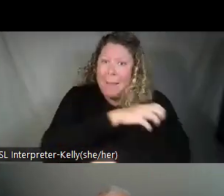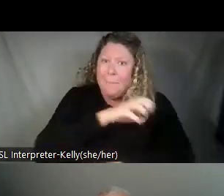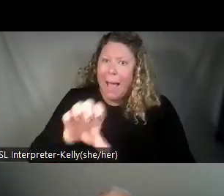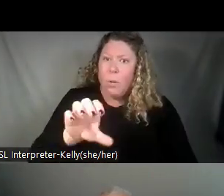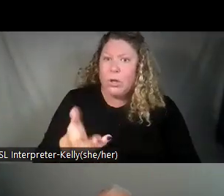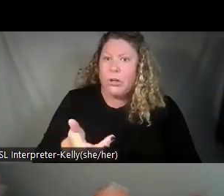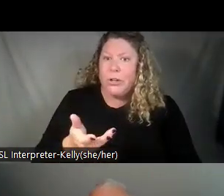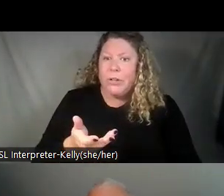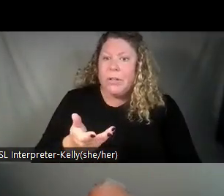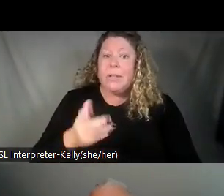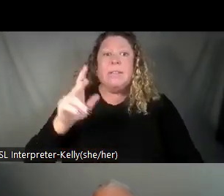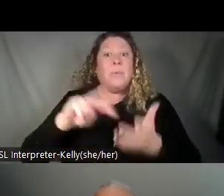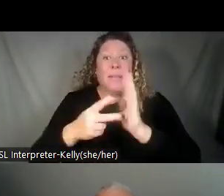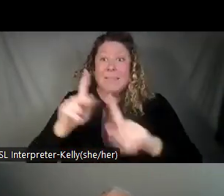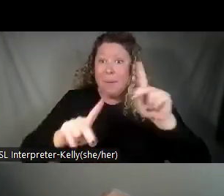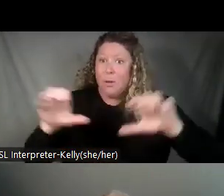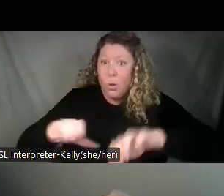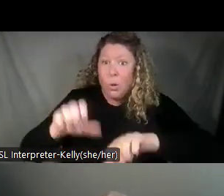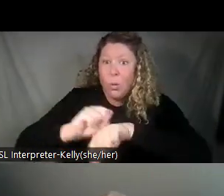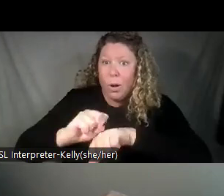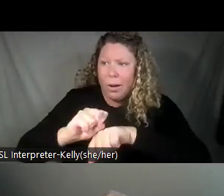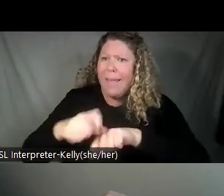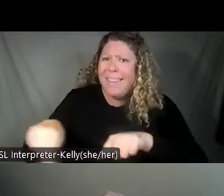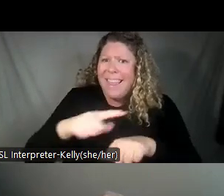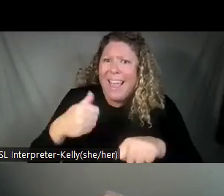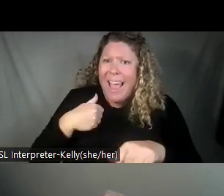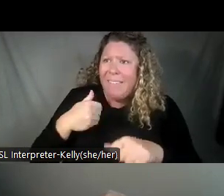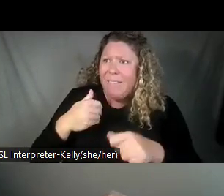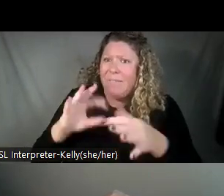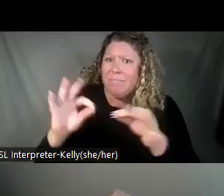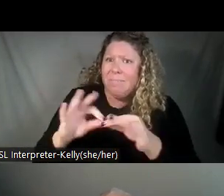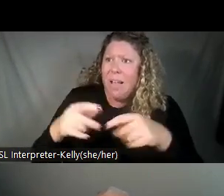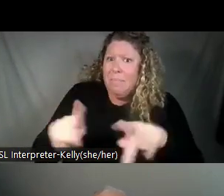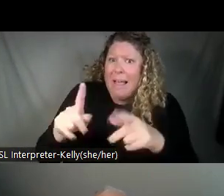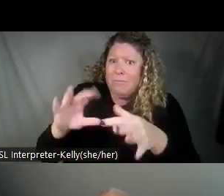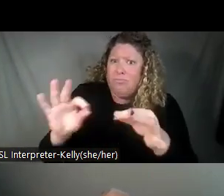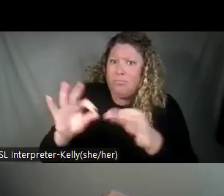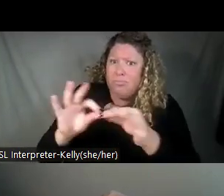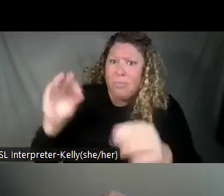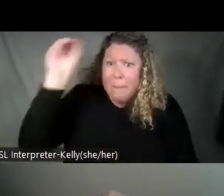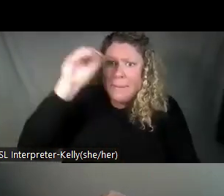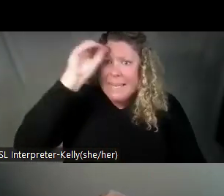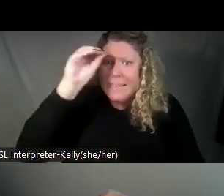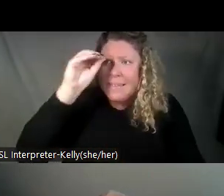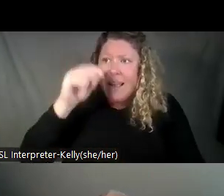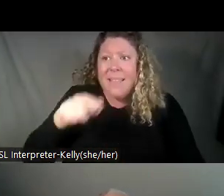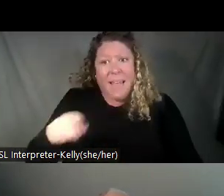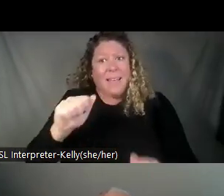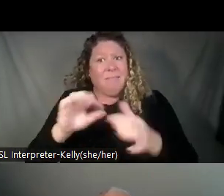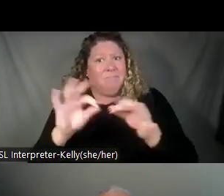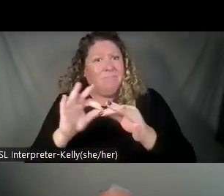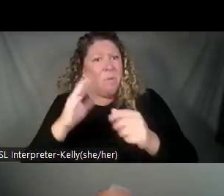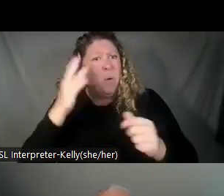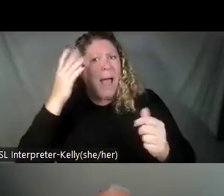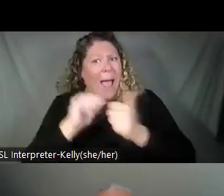do the work have a say. They're able to see what's going on and they're able to say how the work gets managed. There's